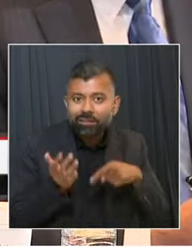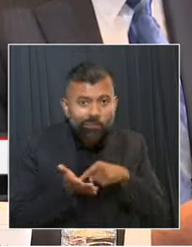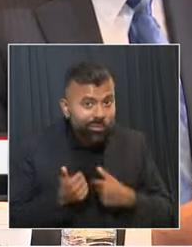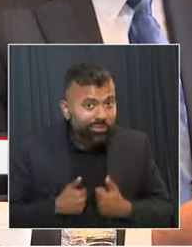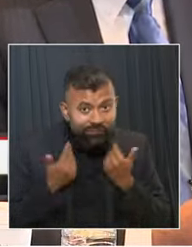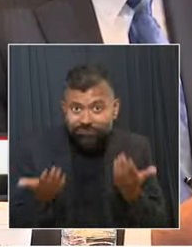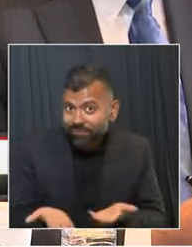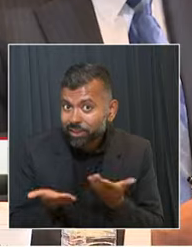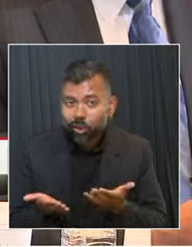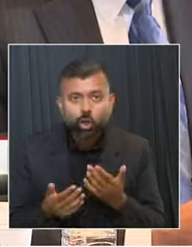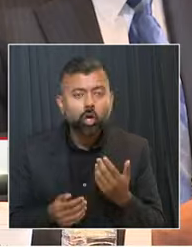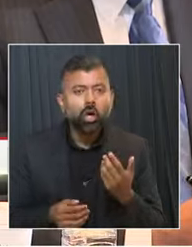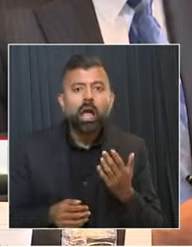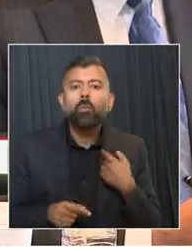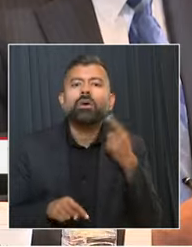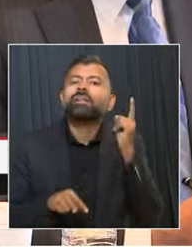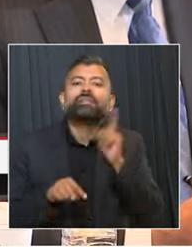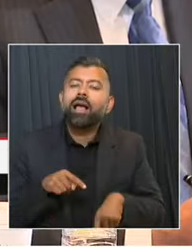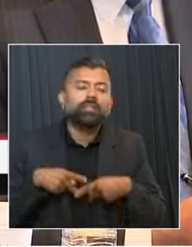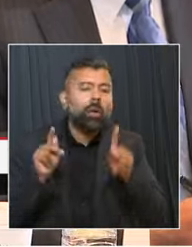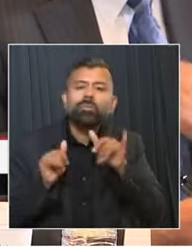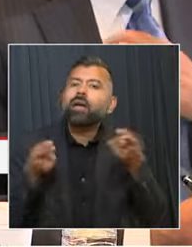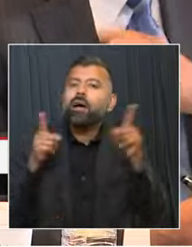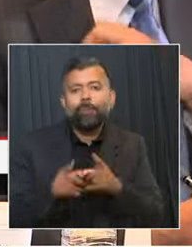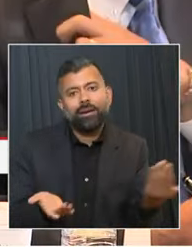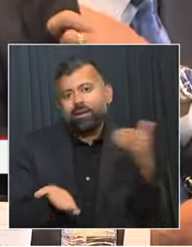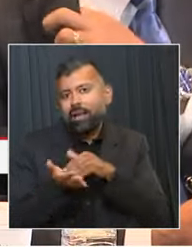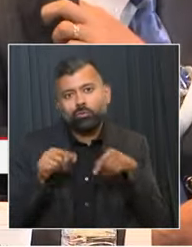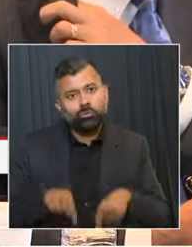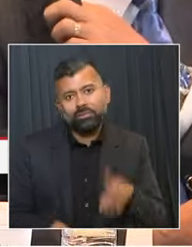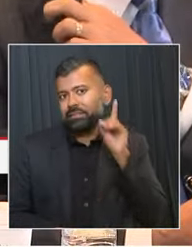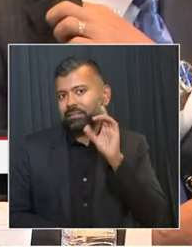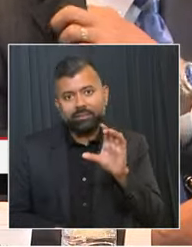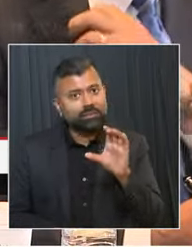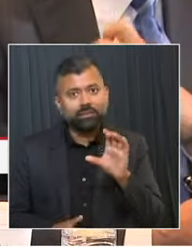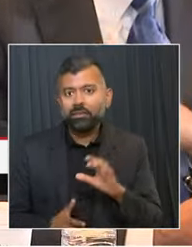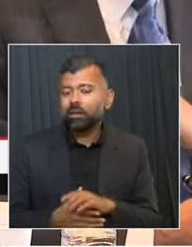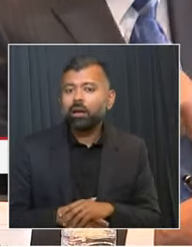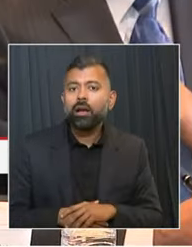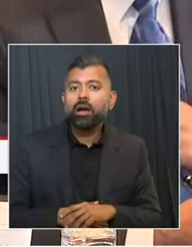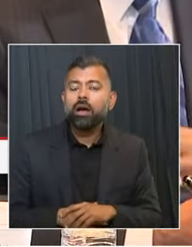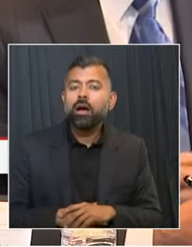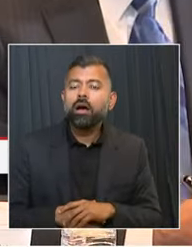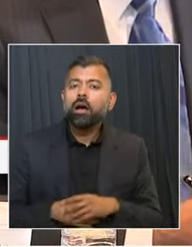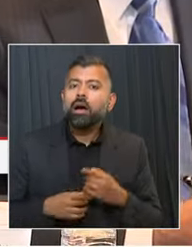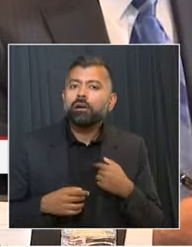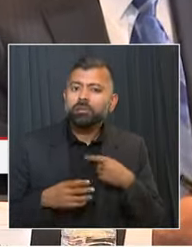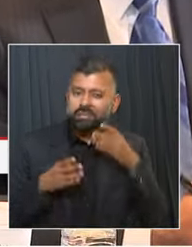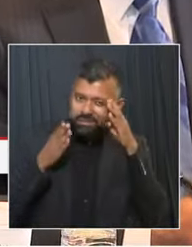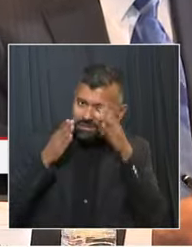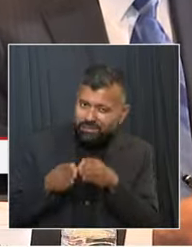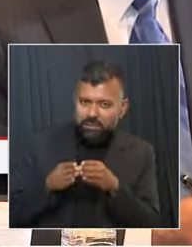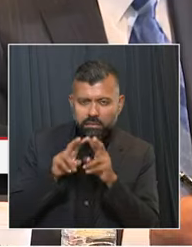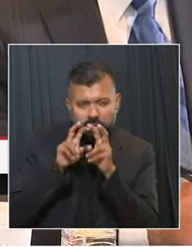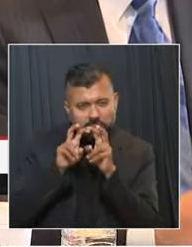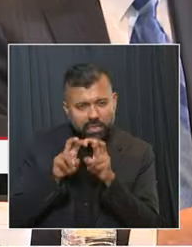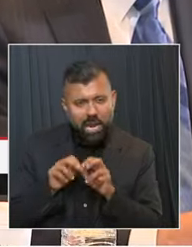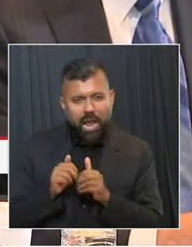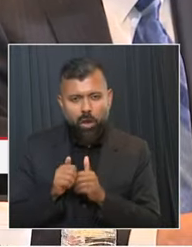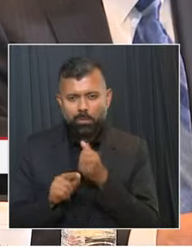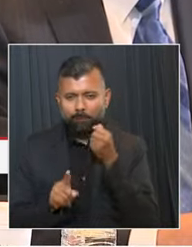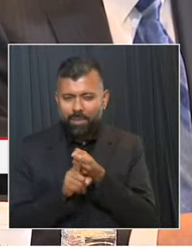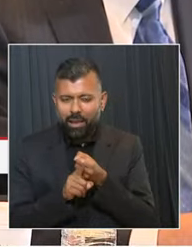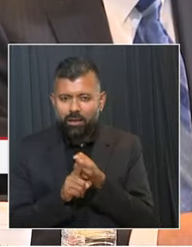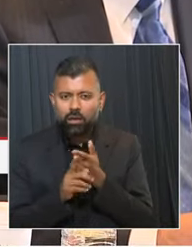the mistakes of the past. So I'm looking really closely at, you know, the burdens and the benefits of the people who have the